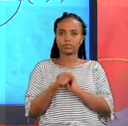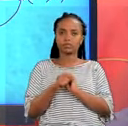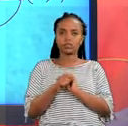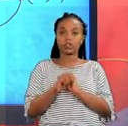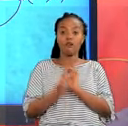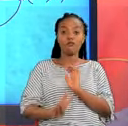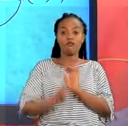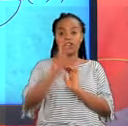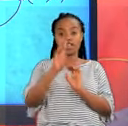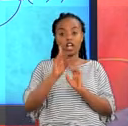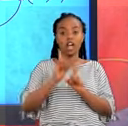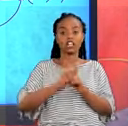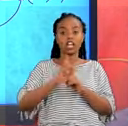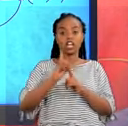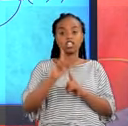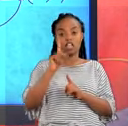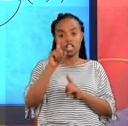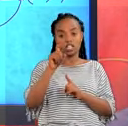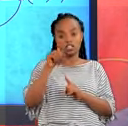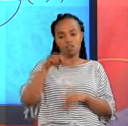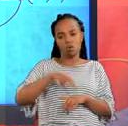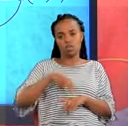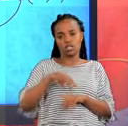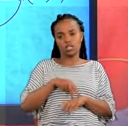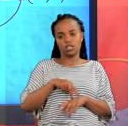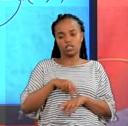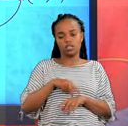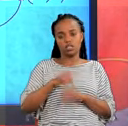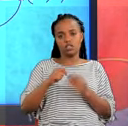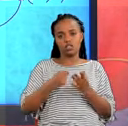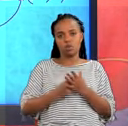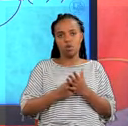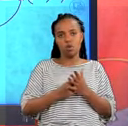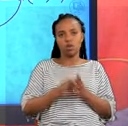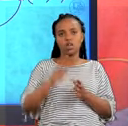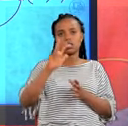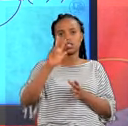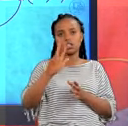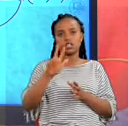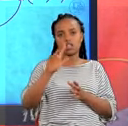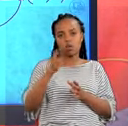In a vertical direction, x is constant, so it is 3,